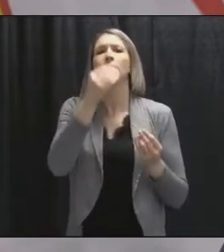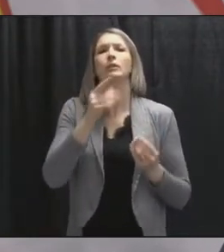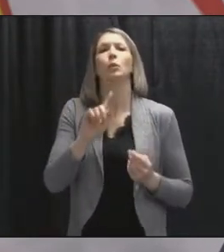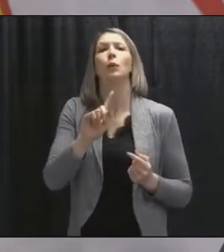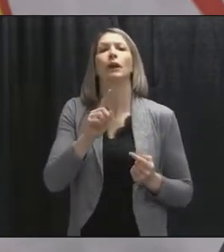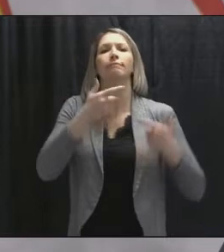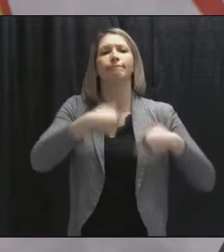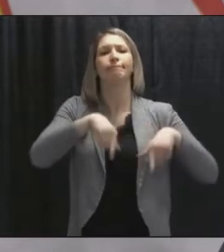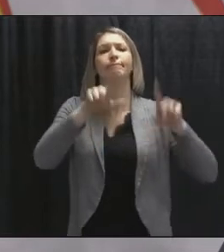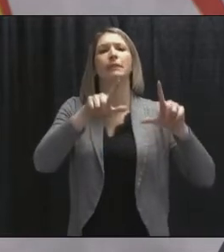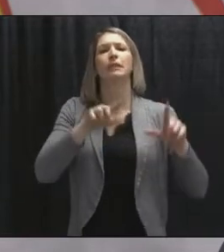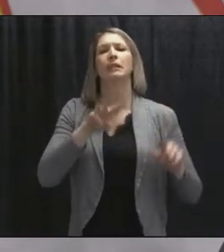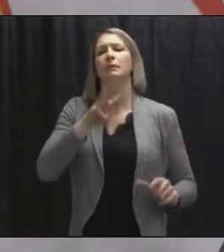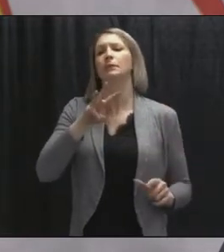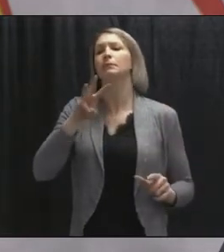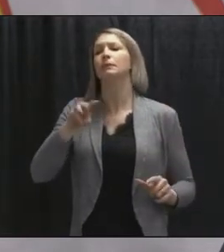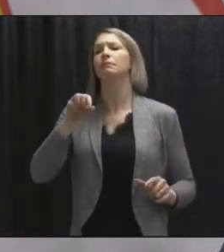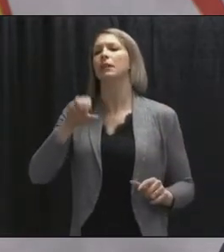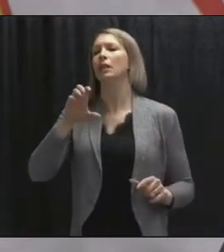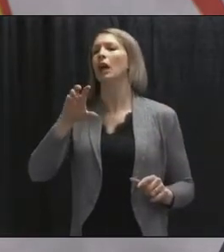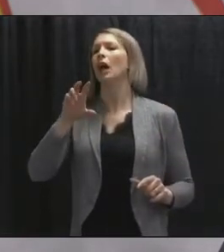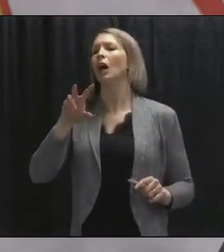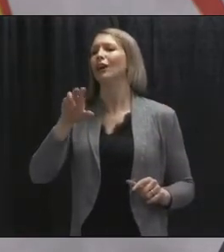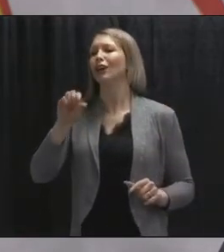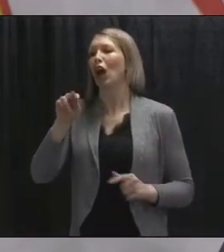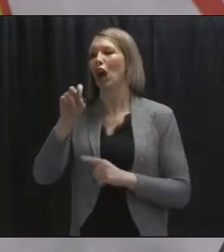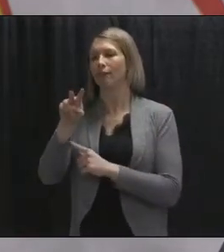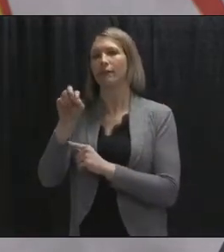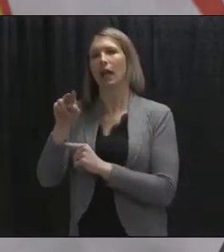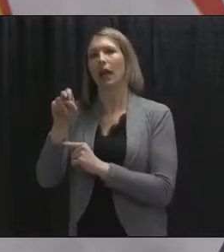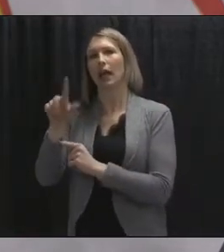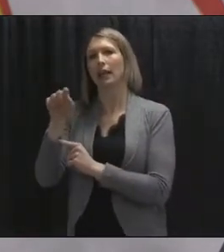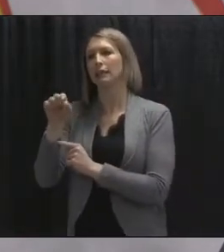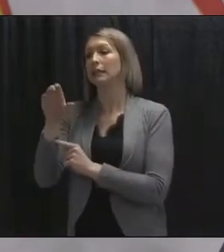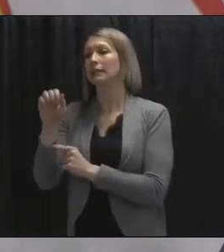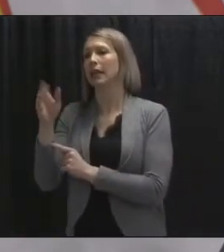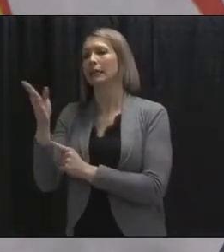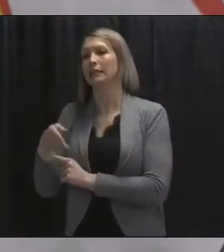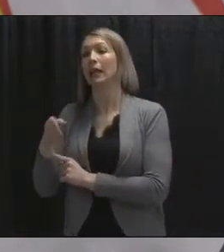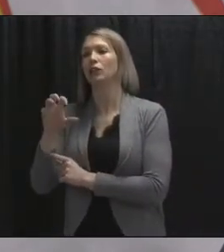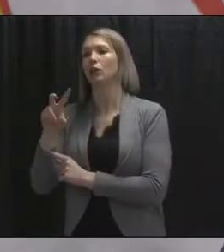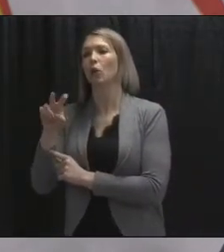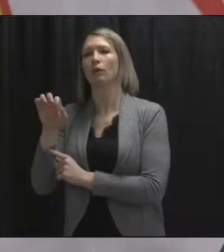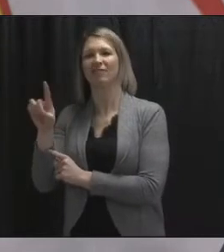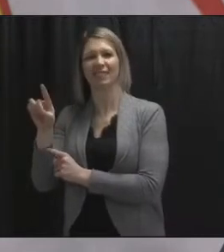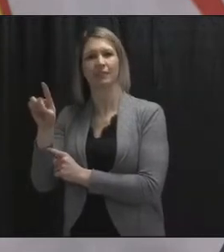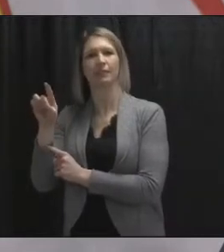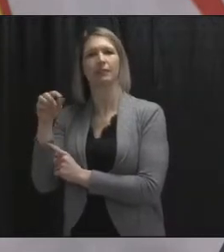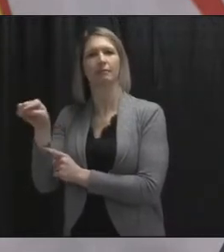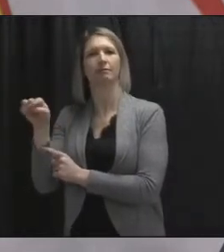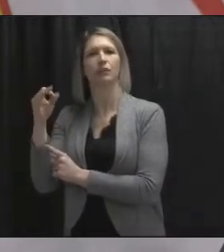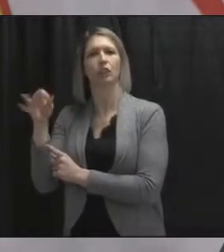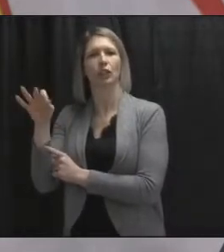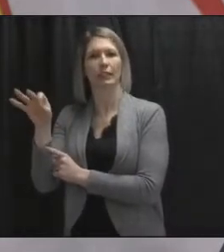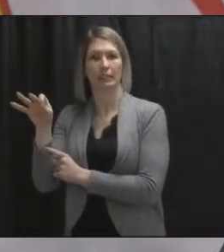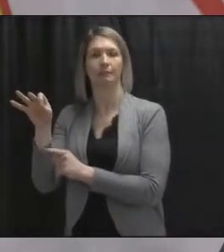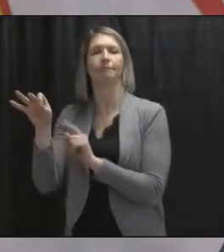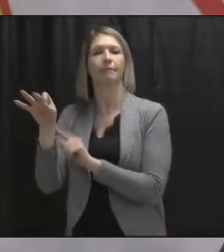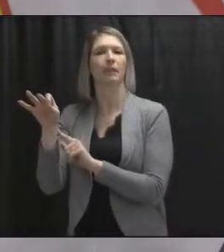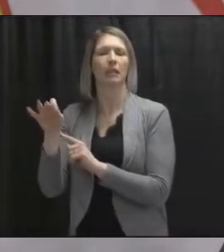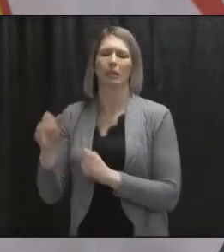/COVID-19. So in addition to supports and resources, you will find information on a self-assessment